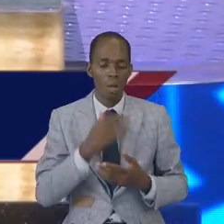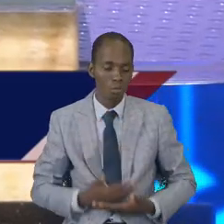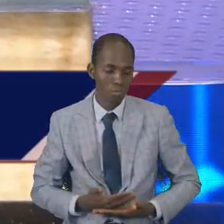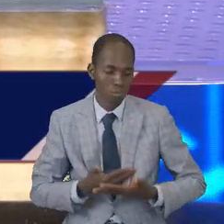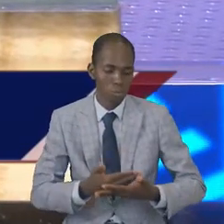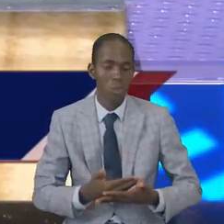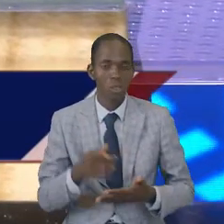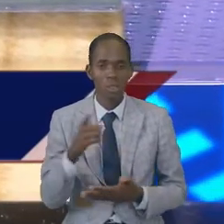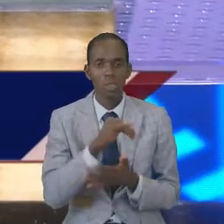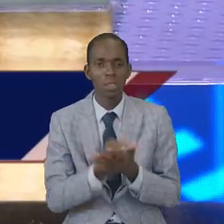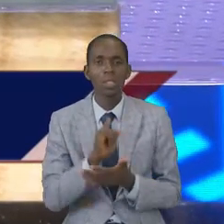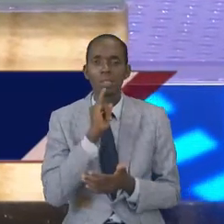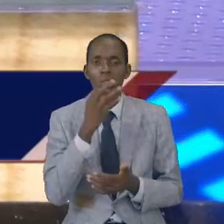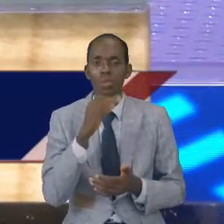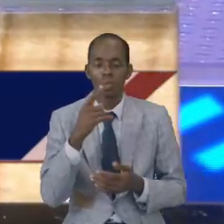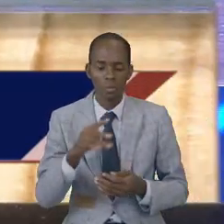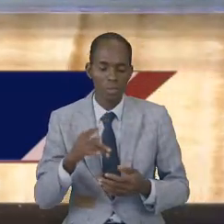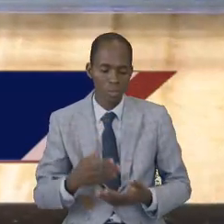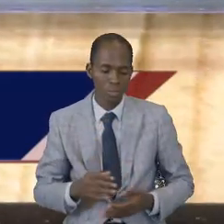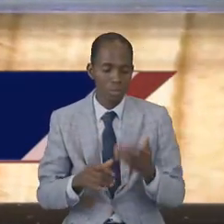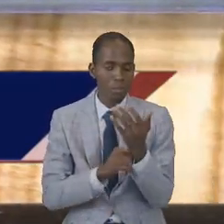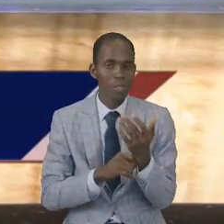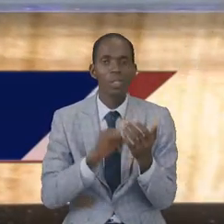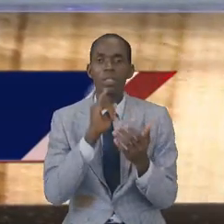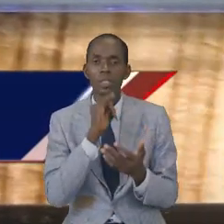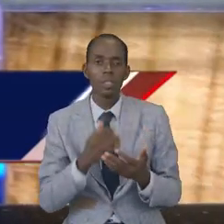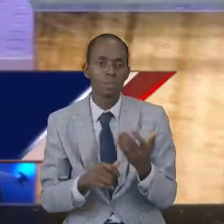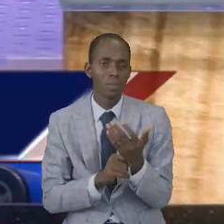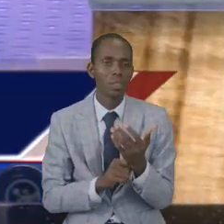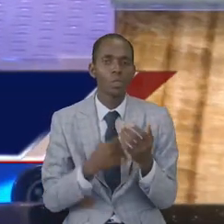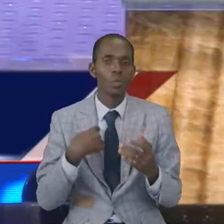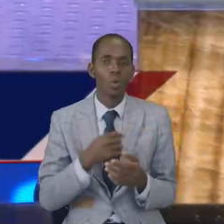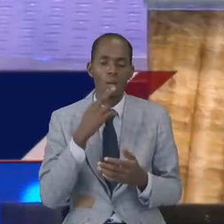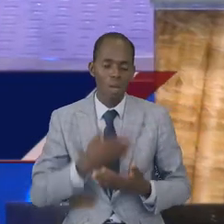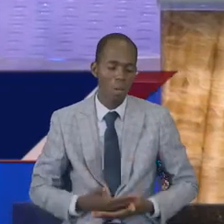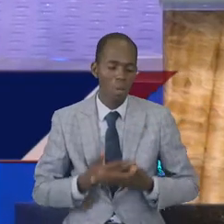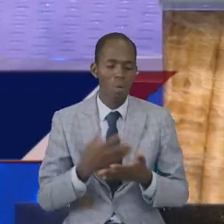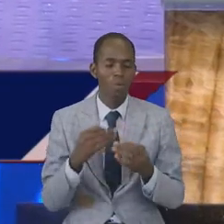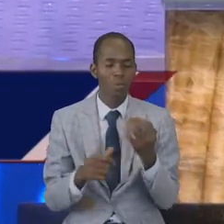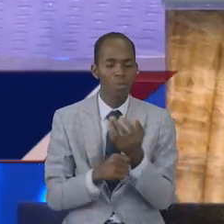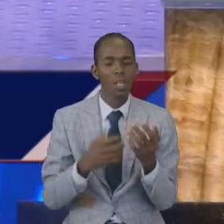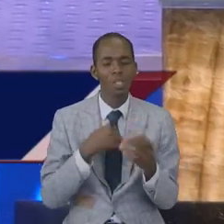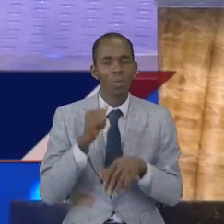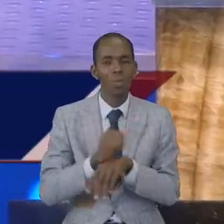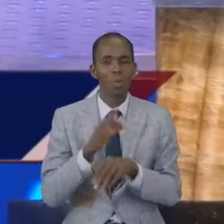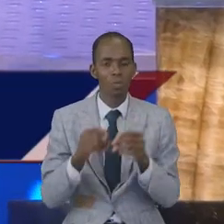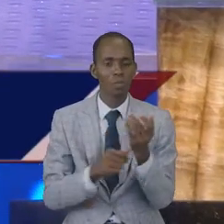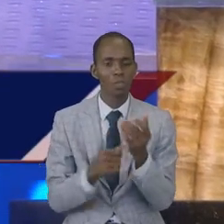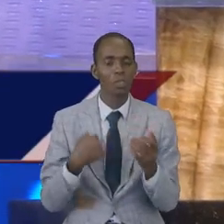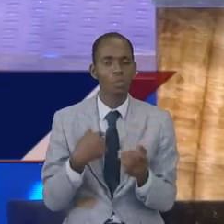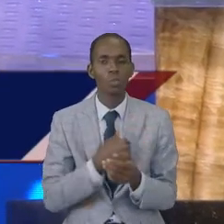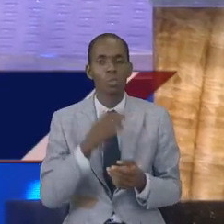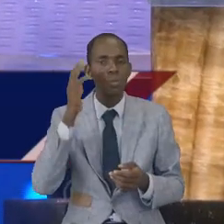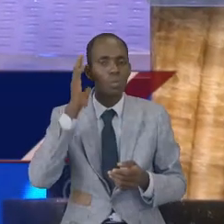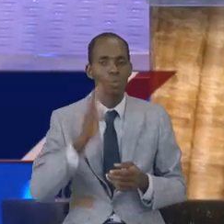of the flesh is flesh. We're born of the flesh, we were flesh. And the works of the flesh, what we're doing